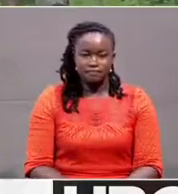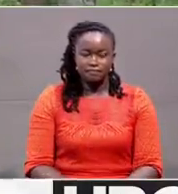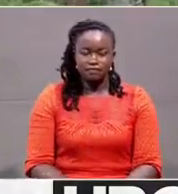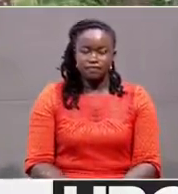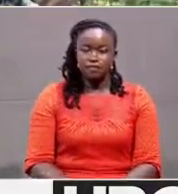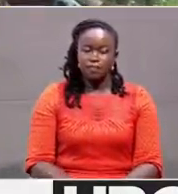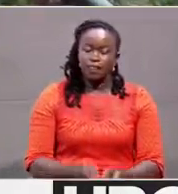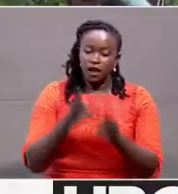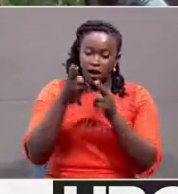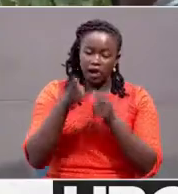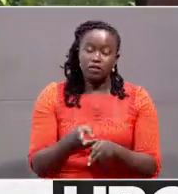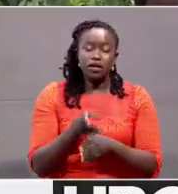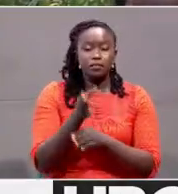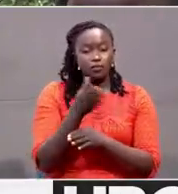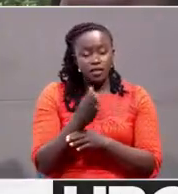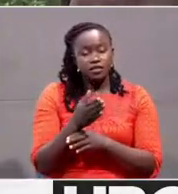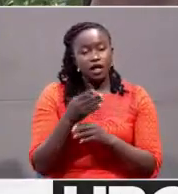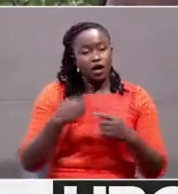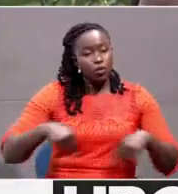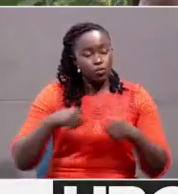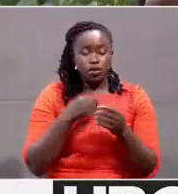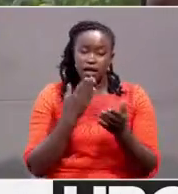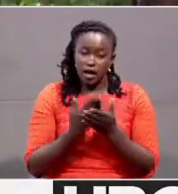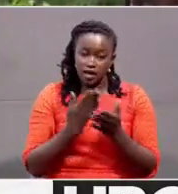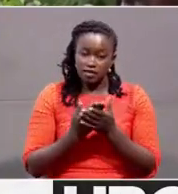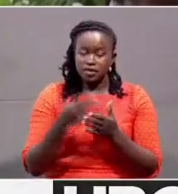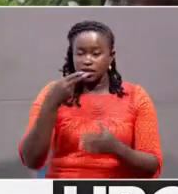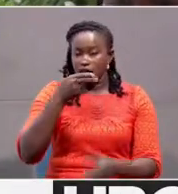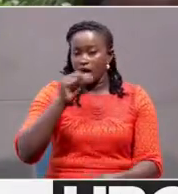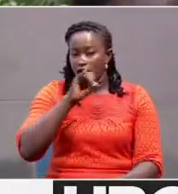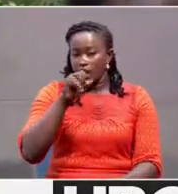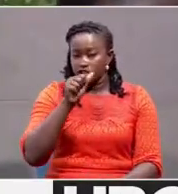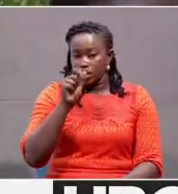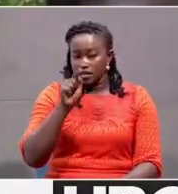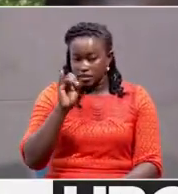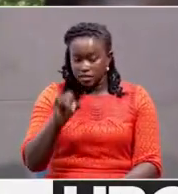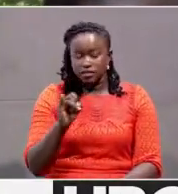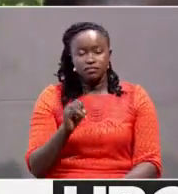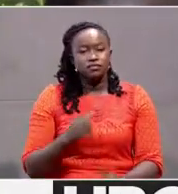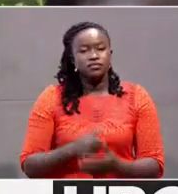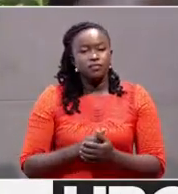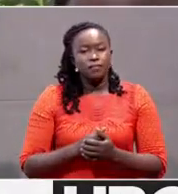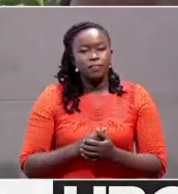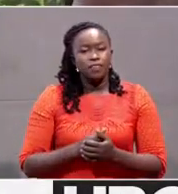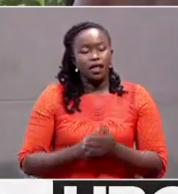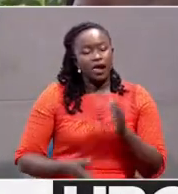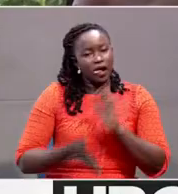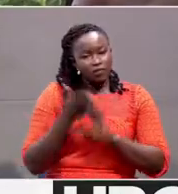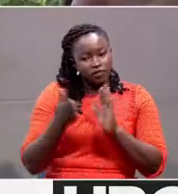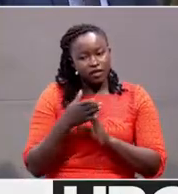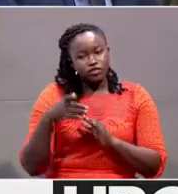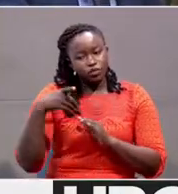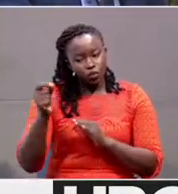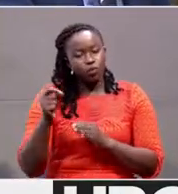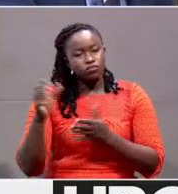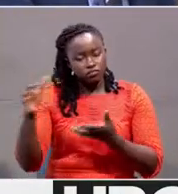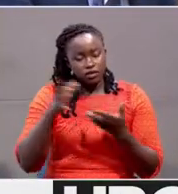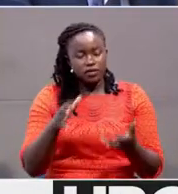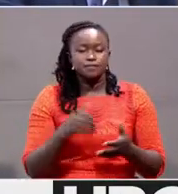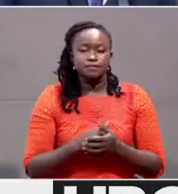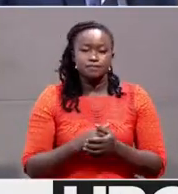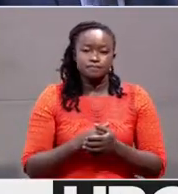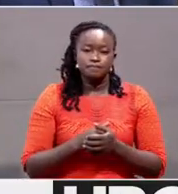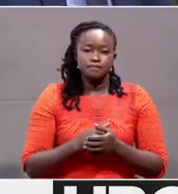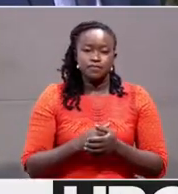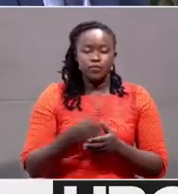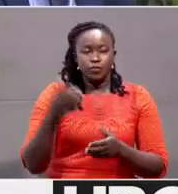Honorable Minister, fechetu sawa hajat, kaba kufuge wana mangu mangu, mbeyake mwana kufuge hilo. Na